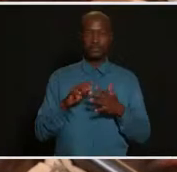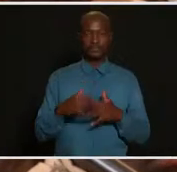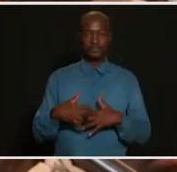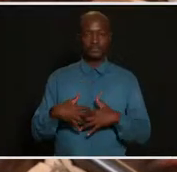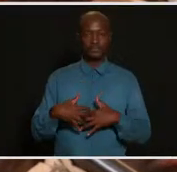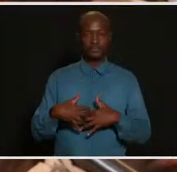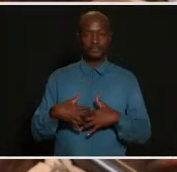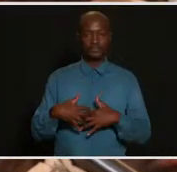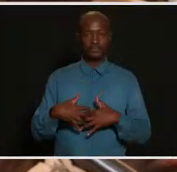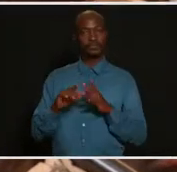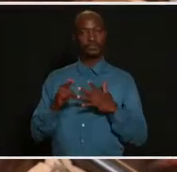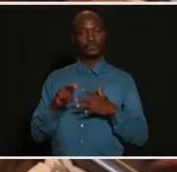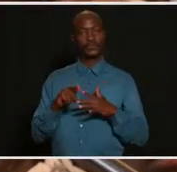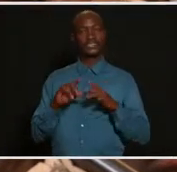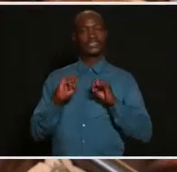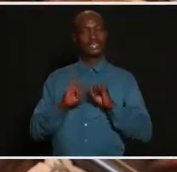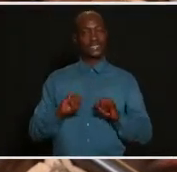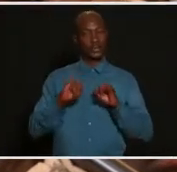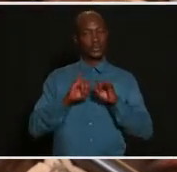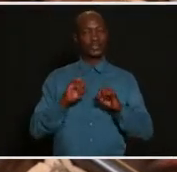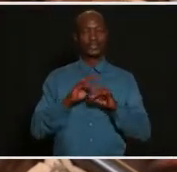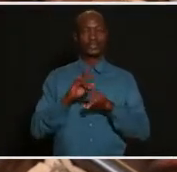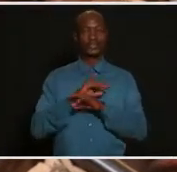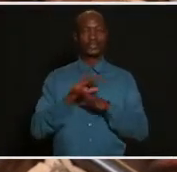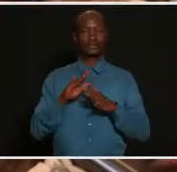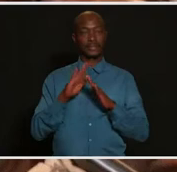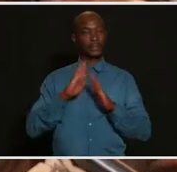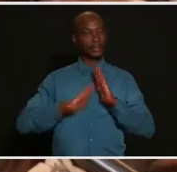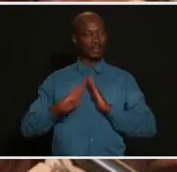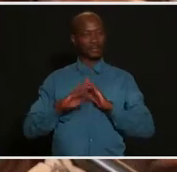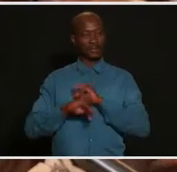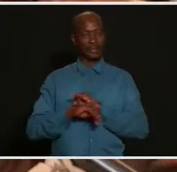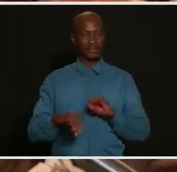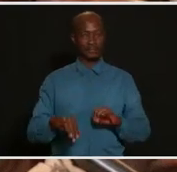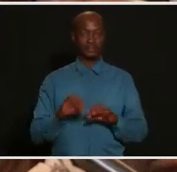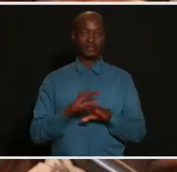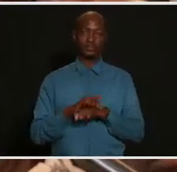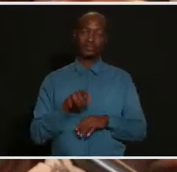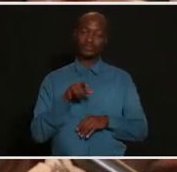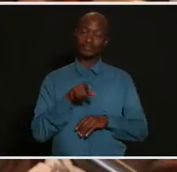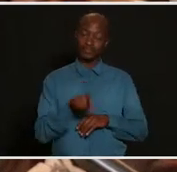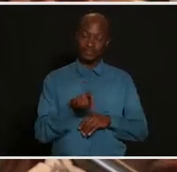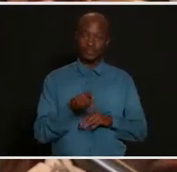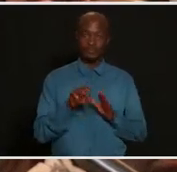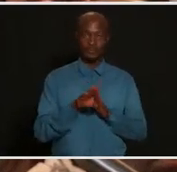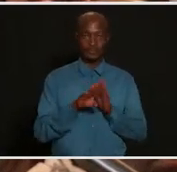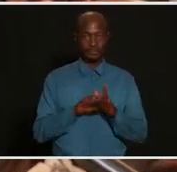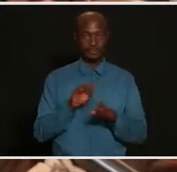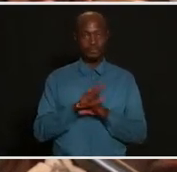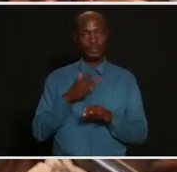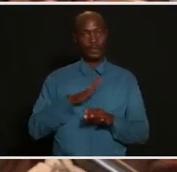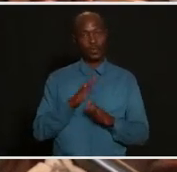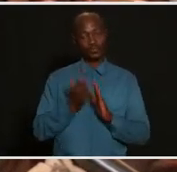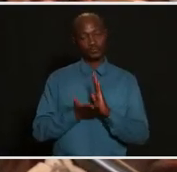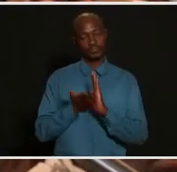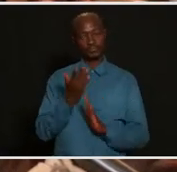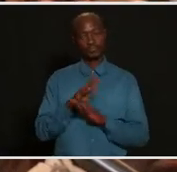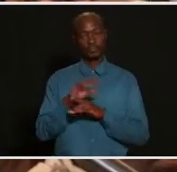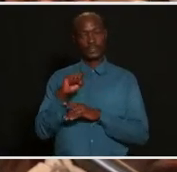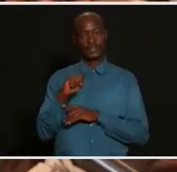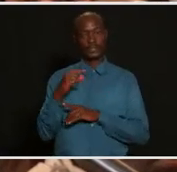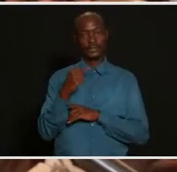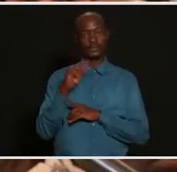an act of serious misconduct and the number three the bill seeks to improve SGP members accountability